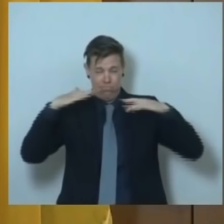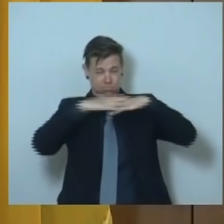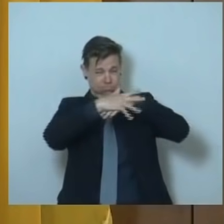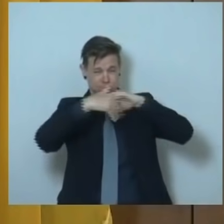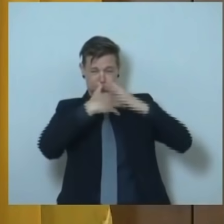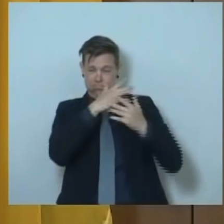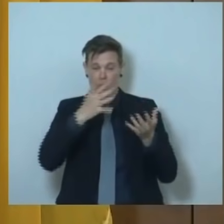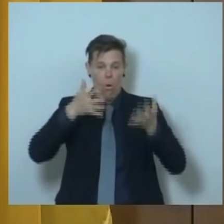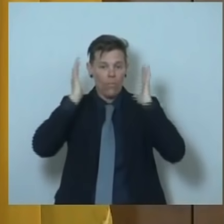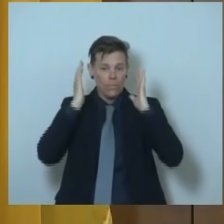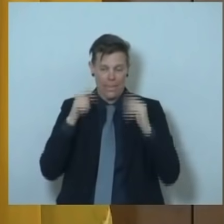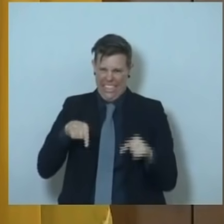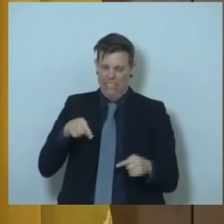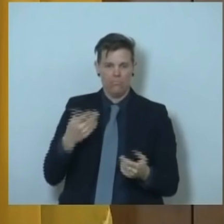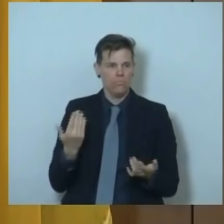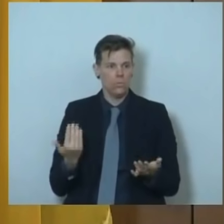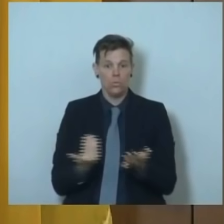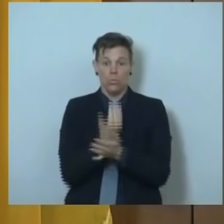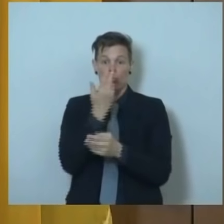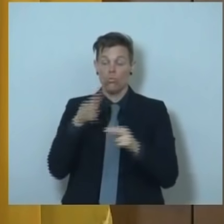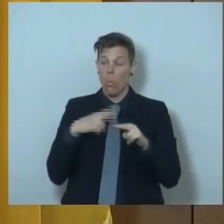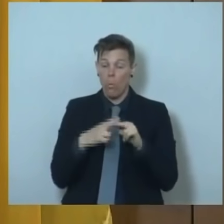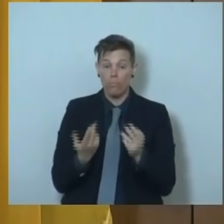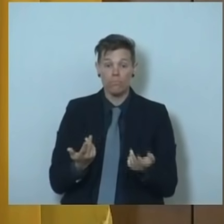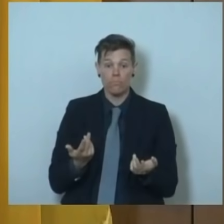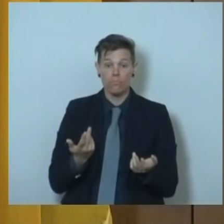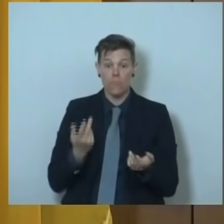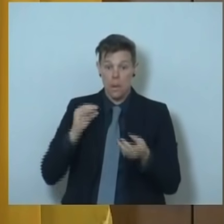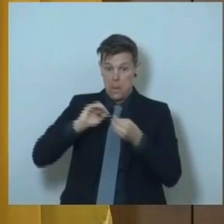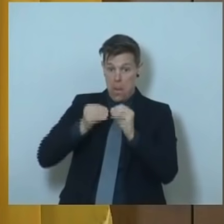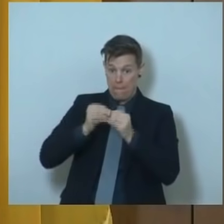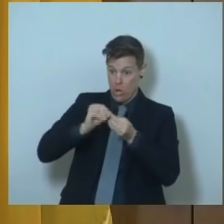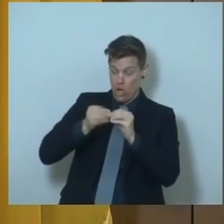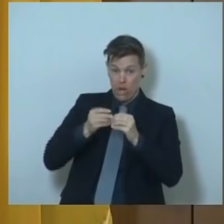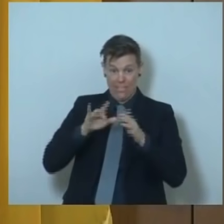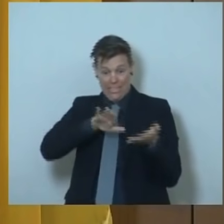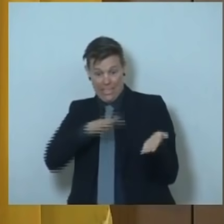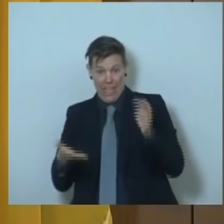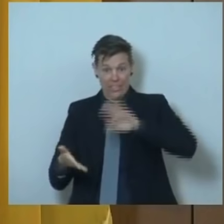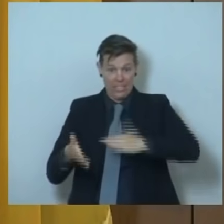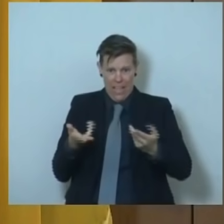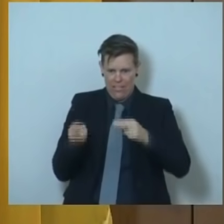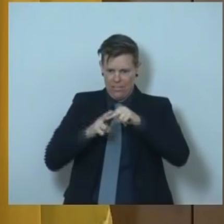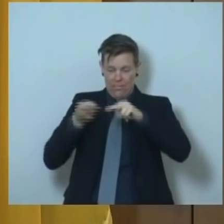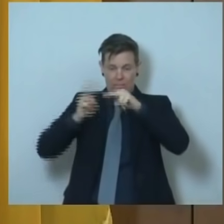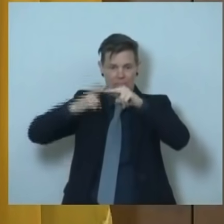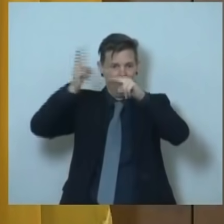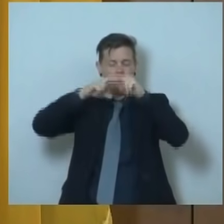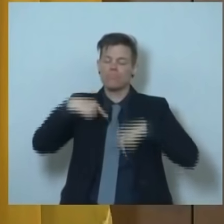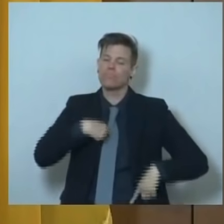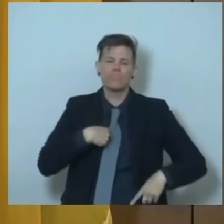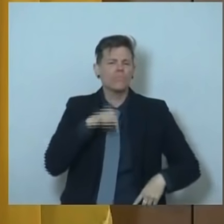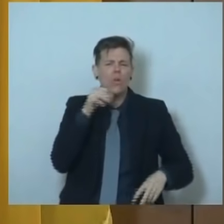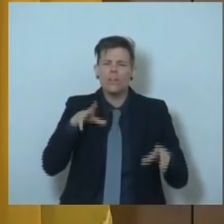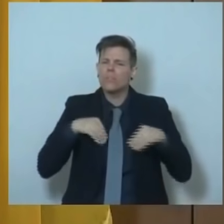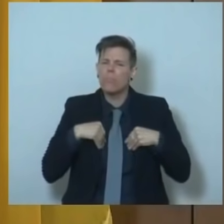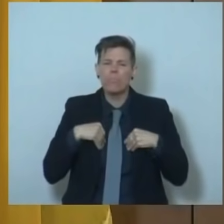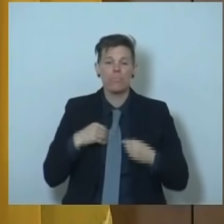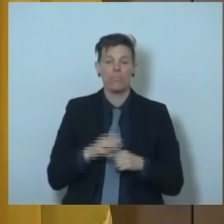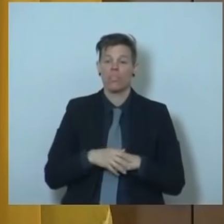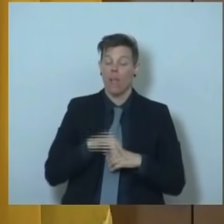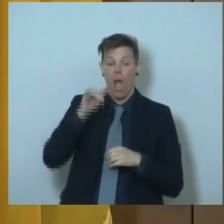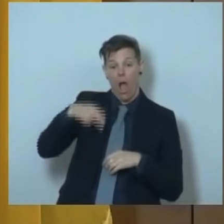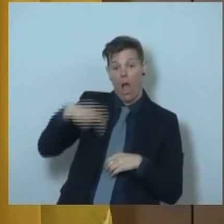have increased death rates in the state, particularly in areas that are high risk, like long-term